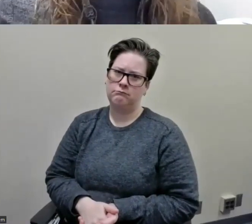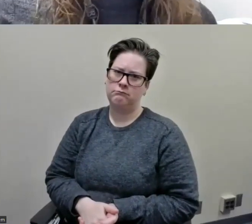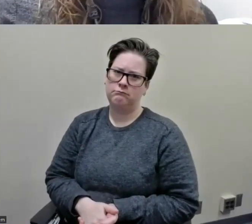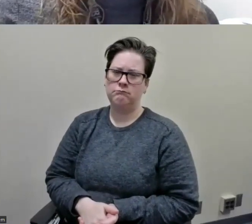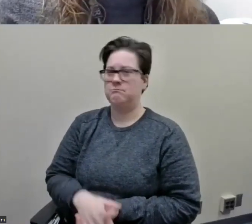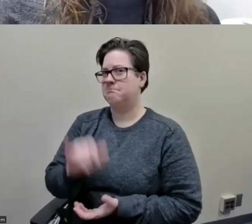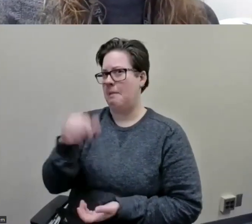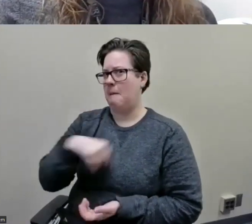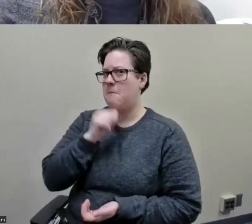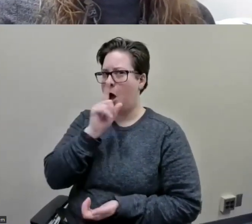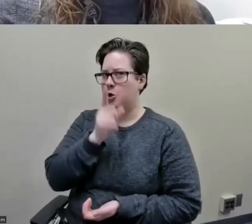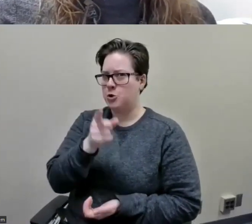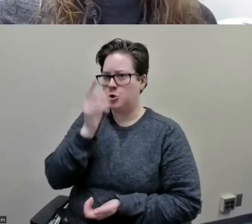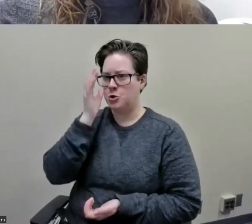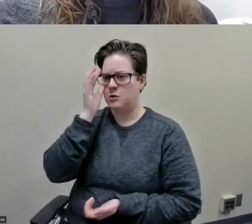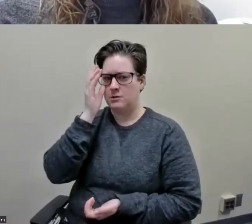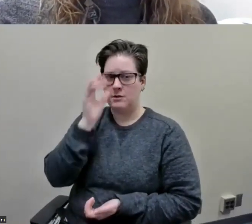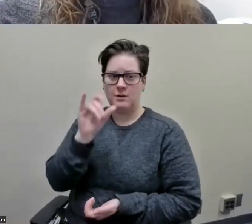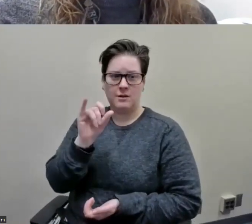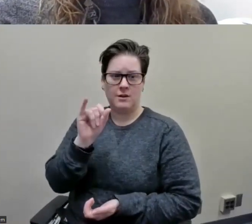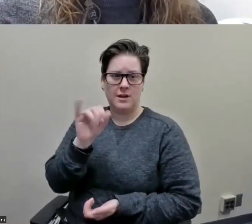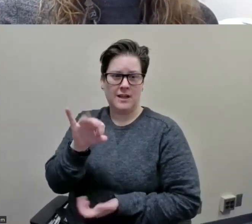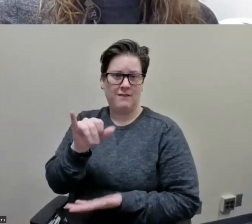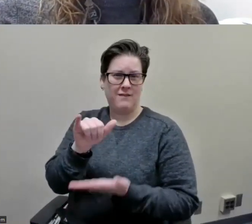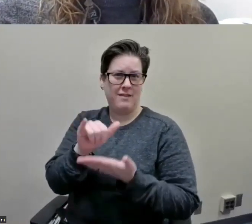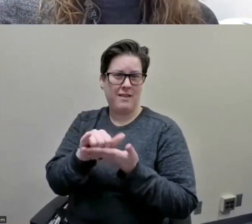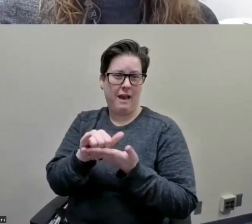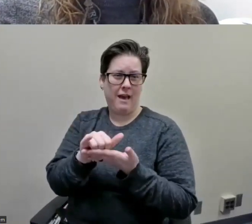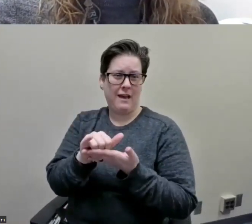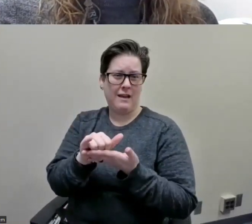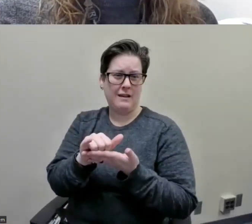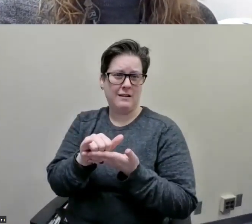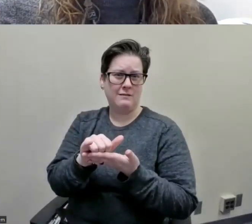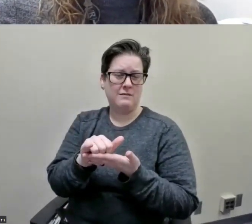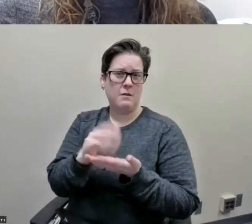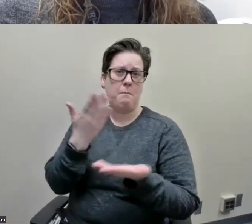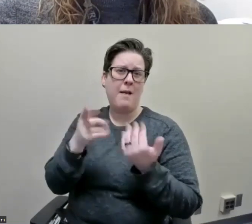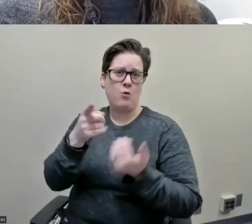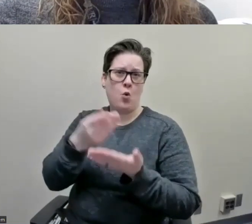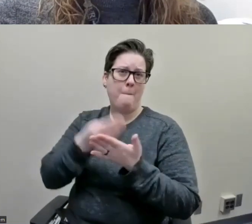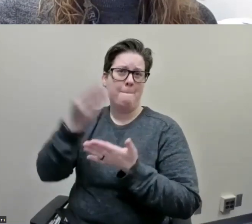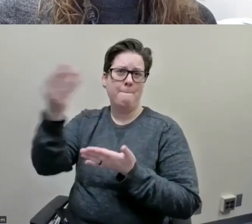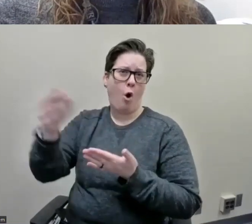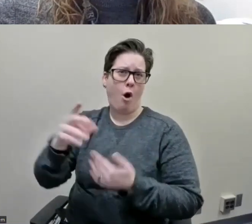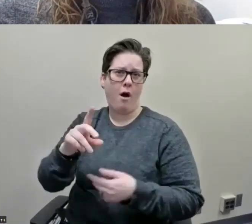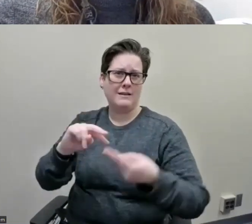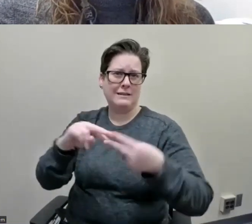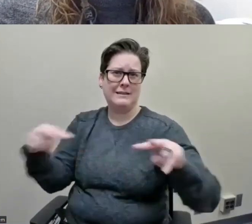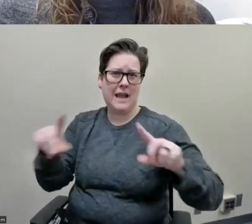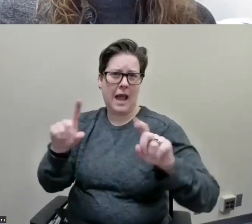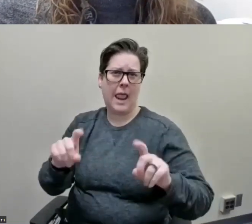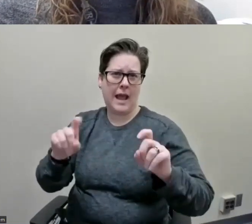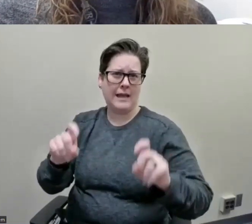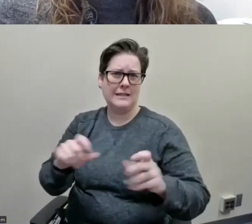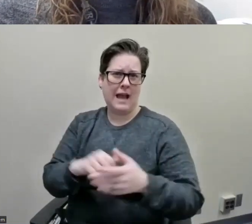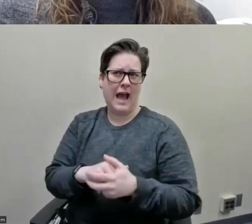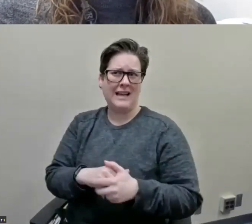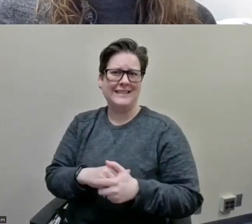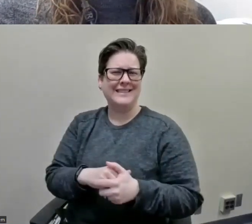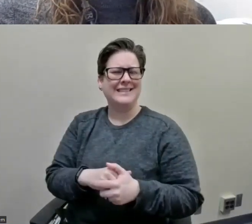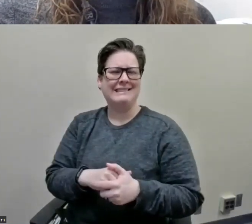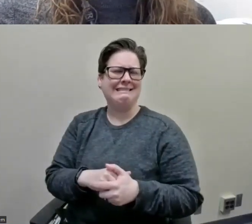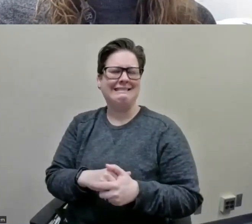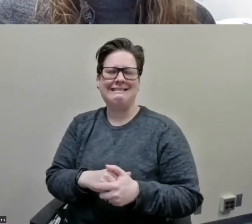That I'm not sure. So if that was a commercial DNA test, I would say I wouldn't invest much thought